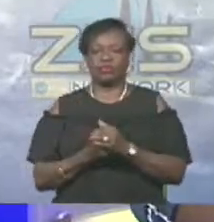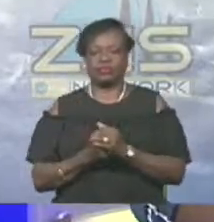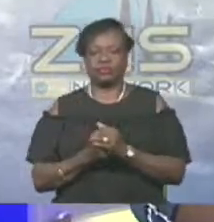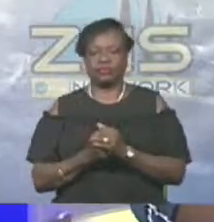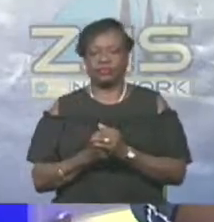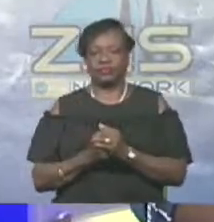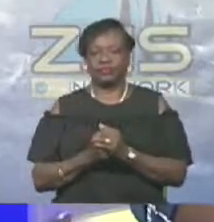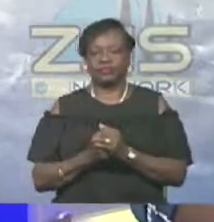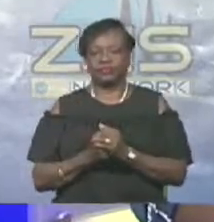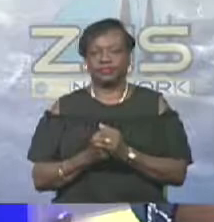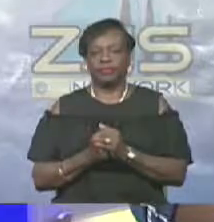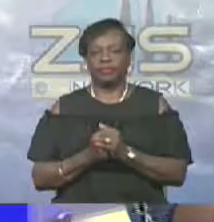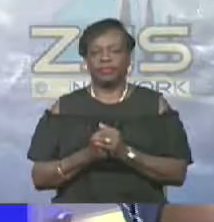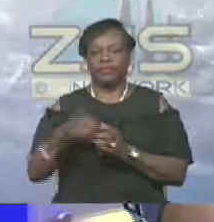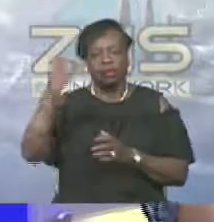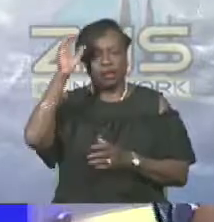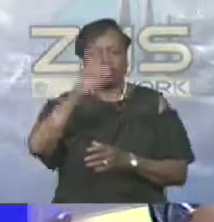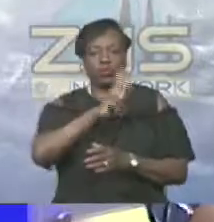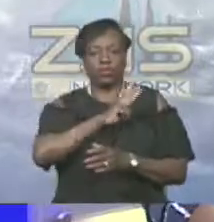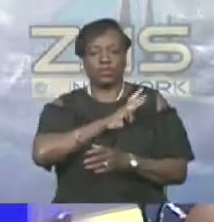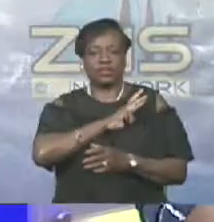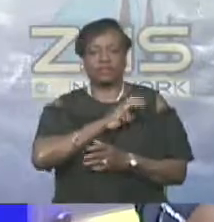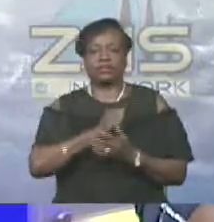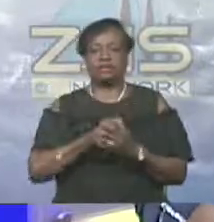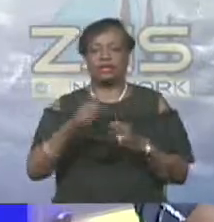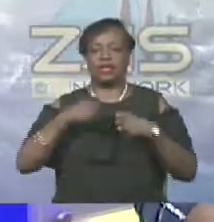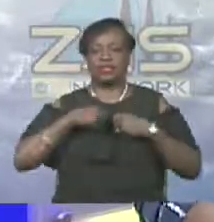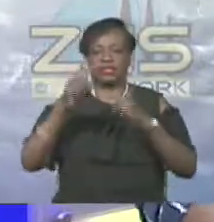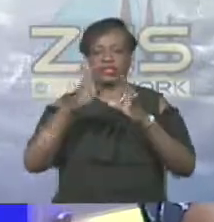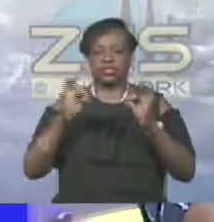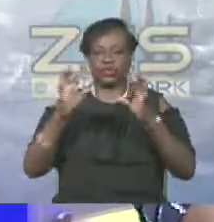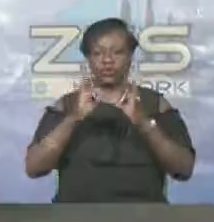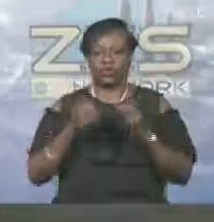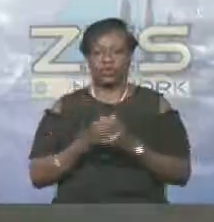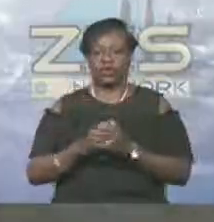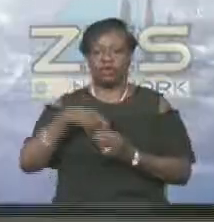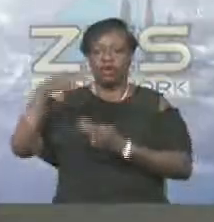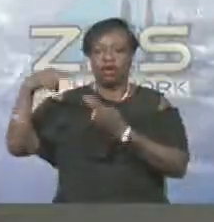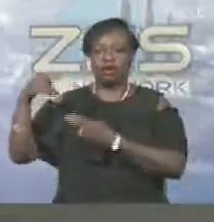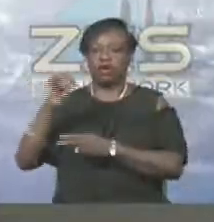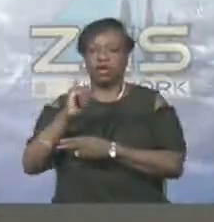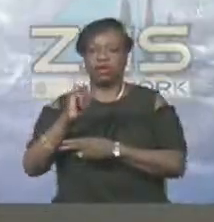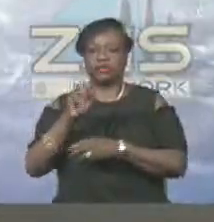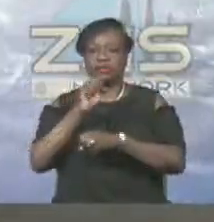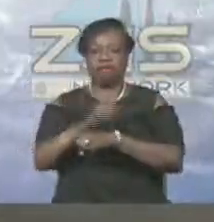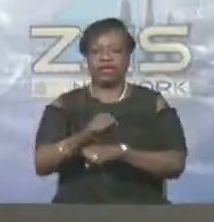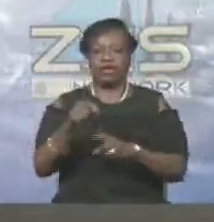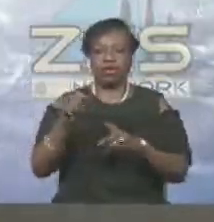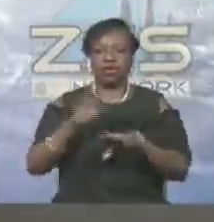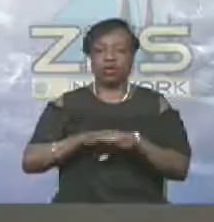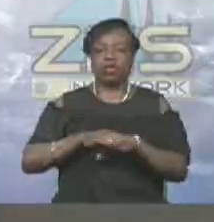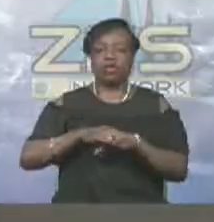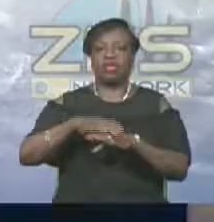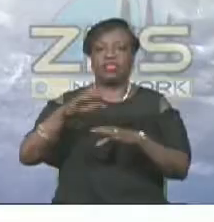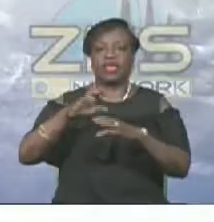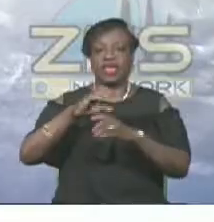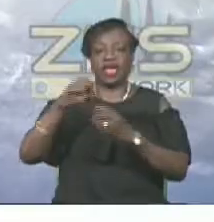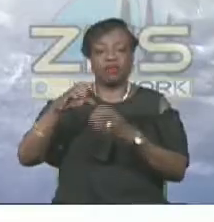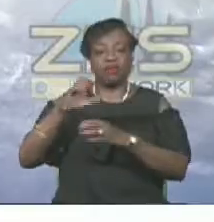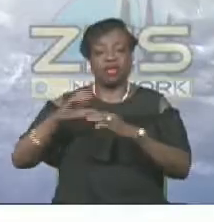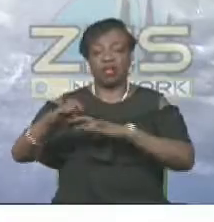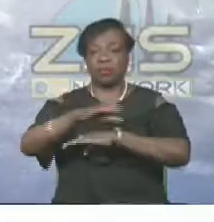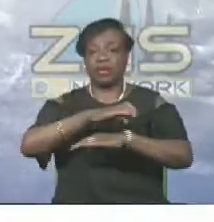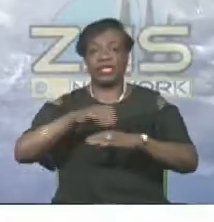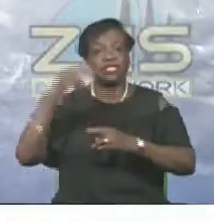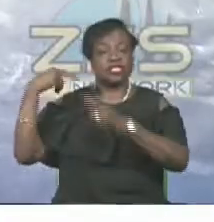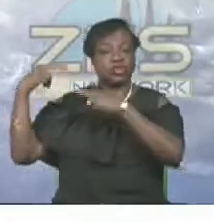people rebuild. Our Clint Watson has the top story tonight. Hurricane Irma's effect on the Caribbean is historic. It's the